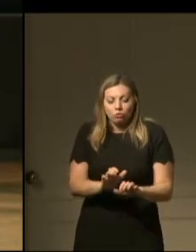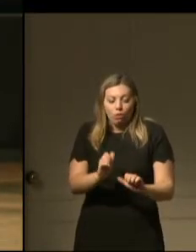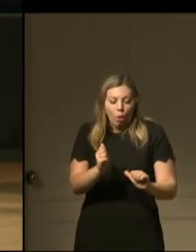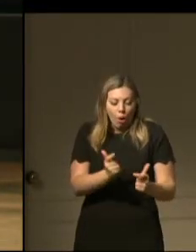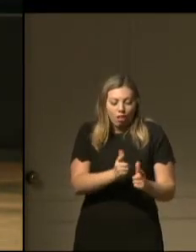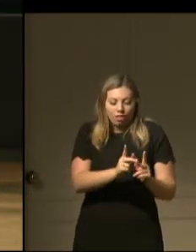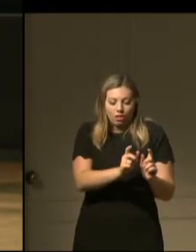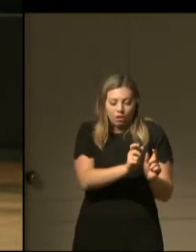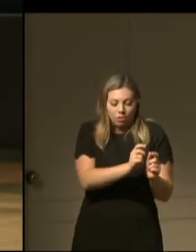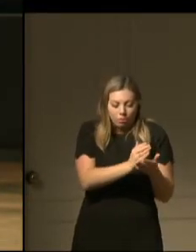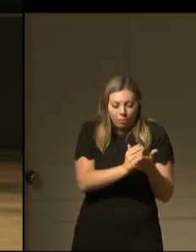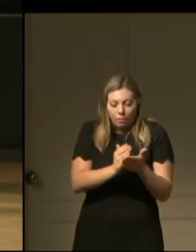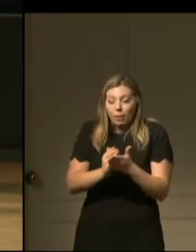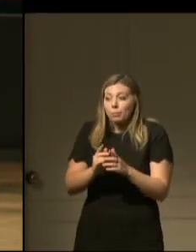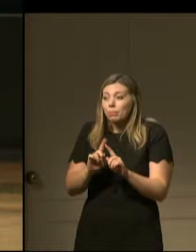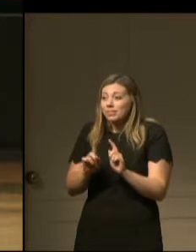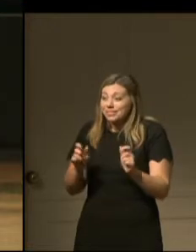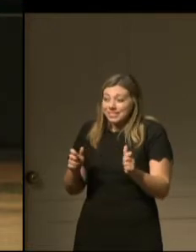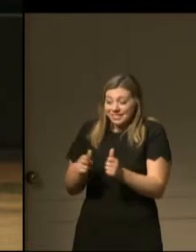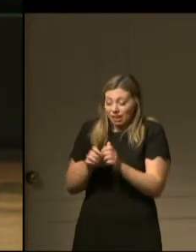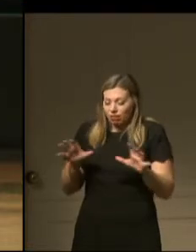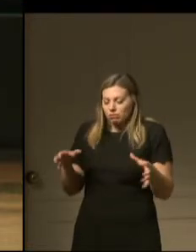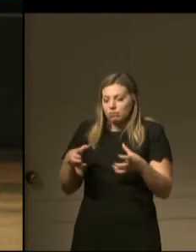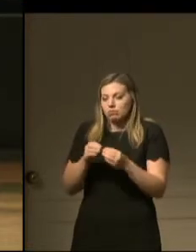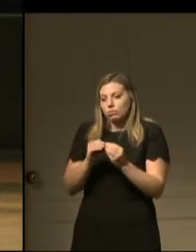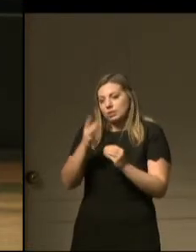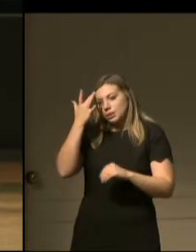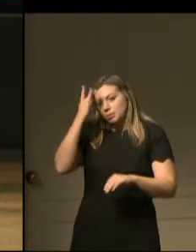together we're a lot smarter than we are individually.